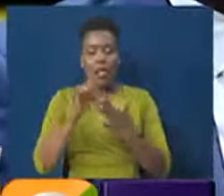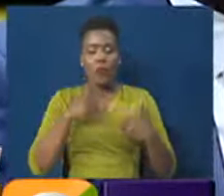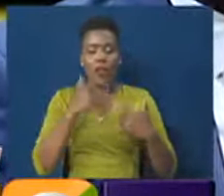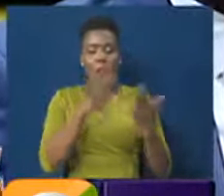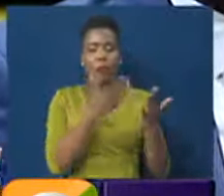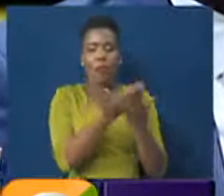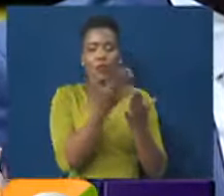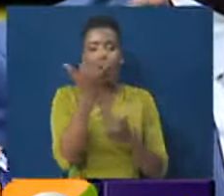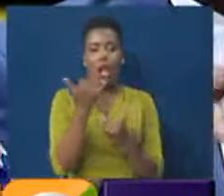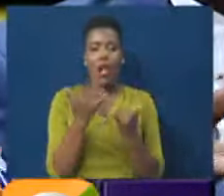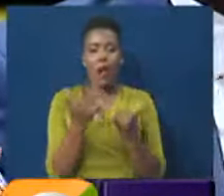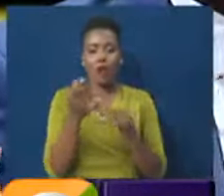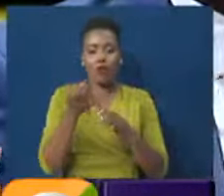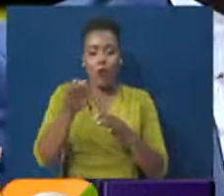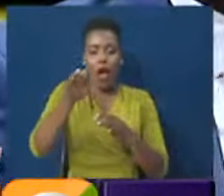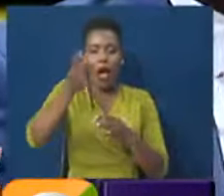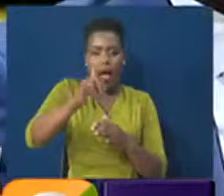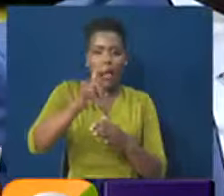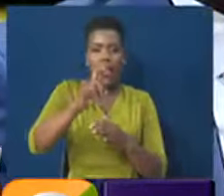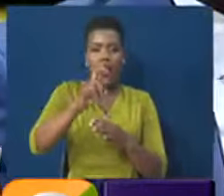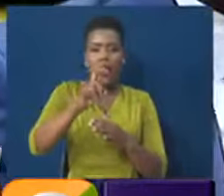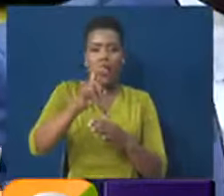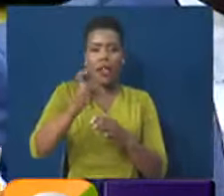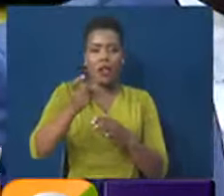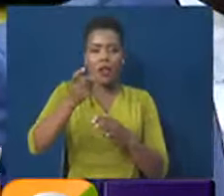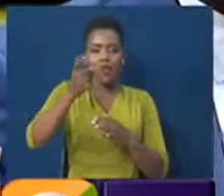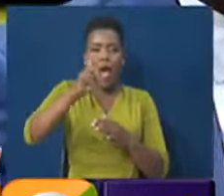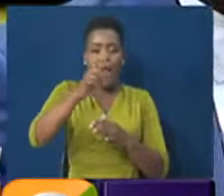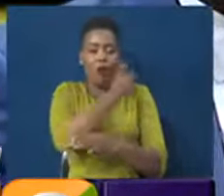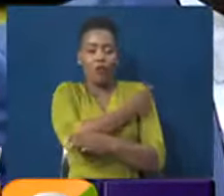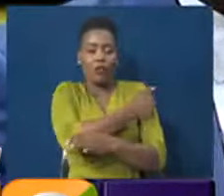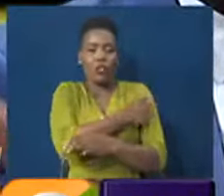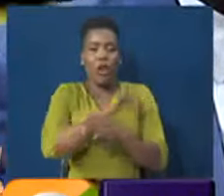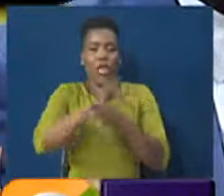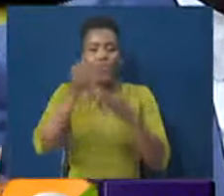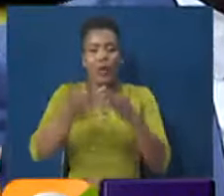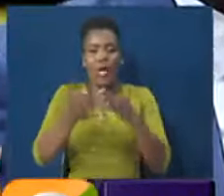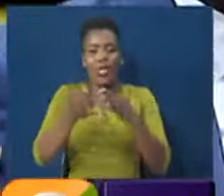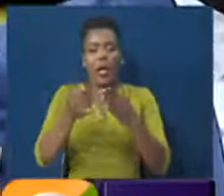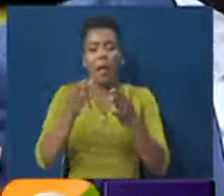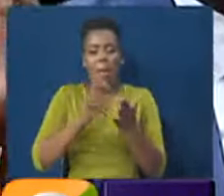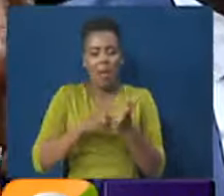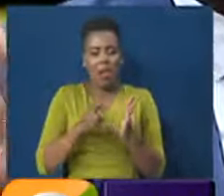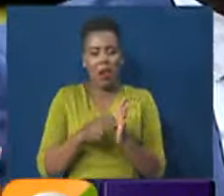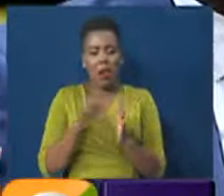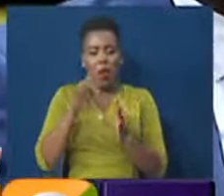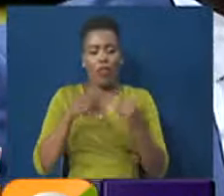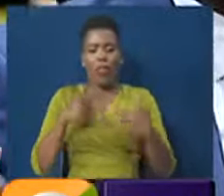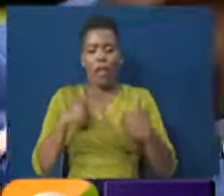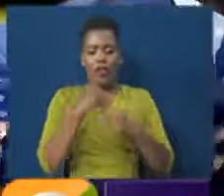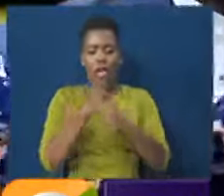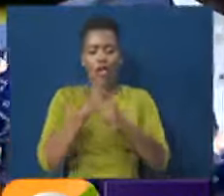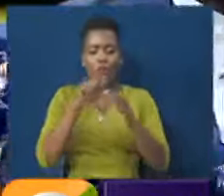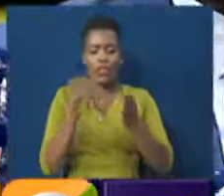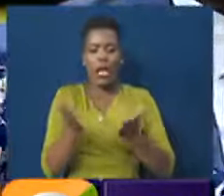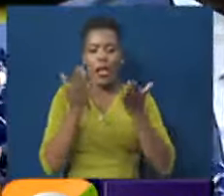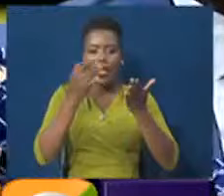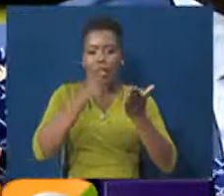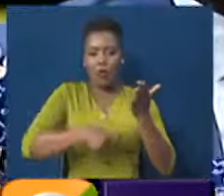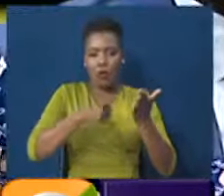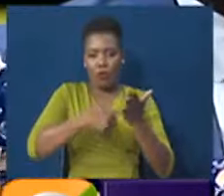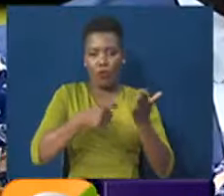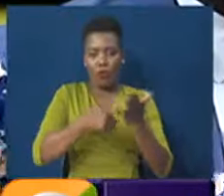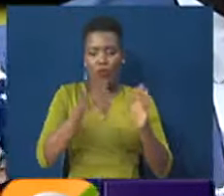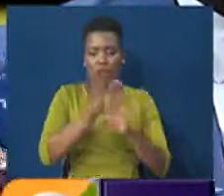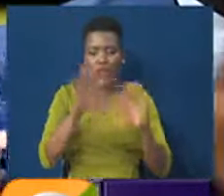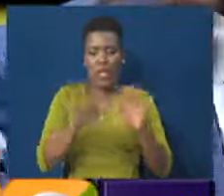proposal now to even raise the you know, hospital insurance fund. Yeah. So basically, what they have done is raise the cost of goods